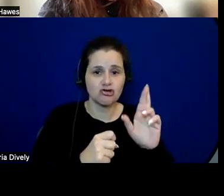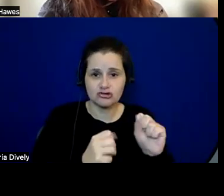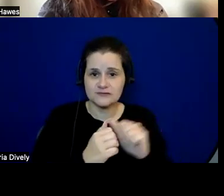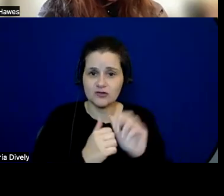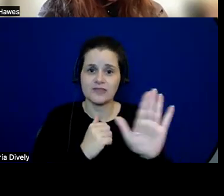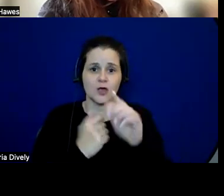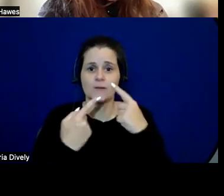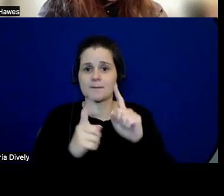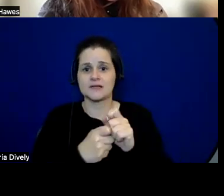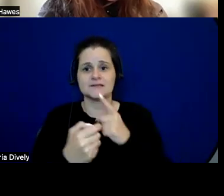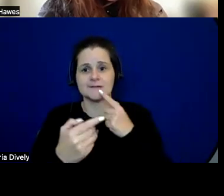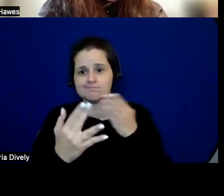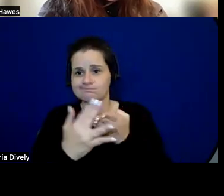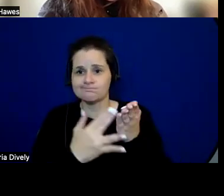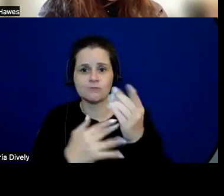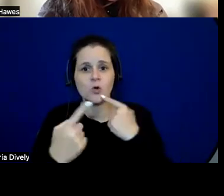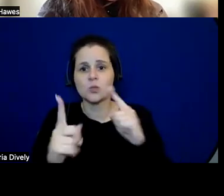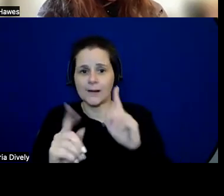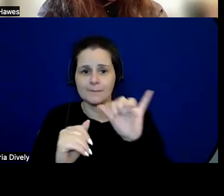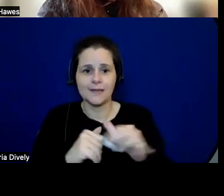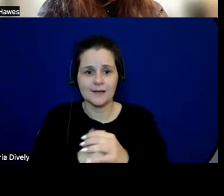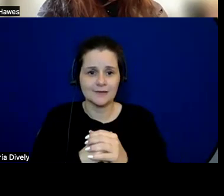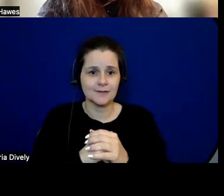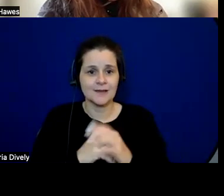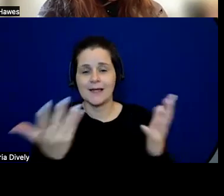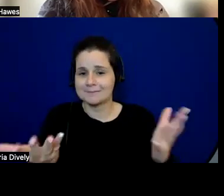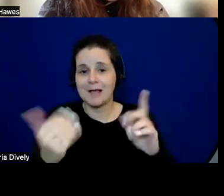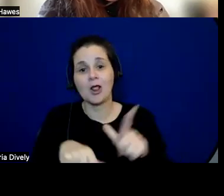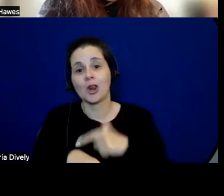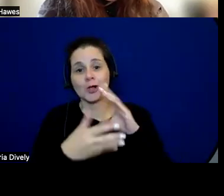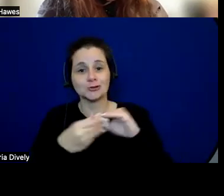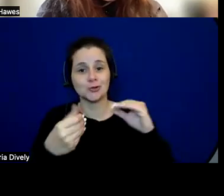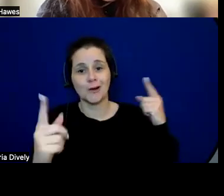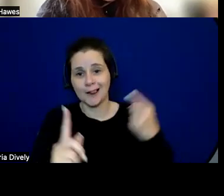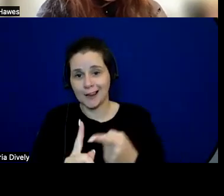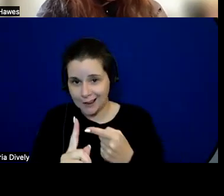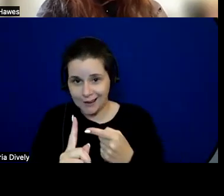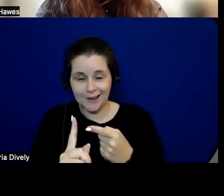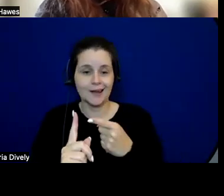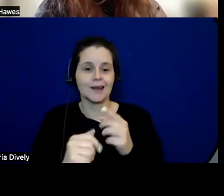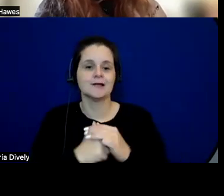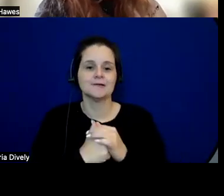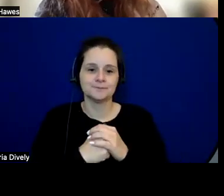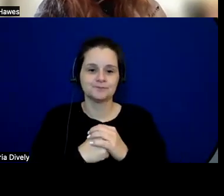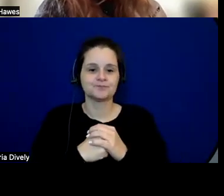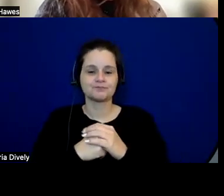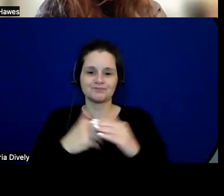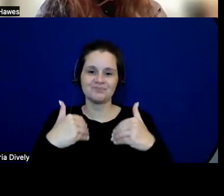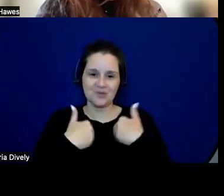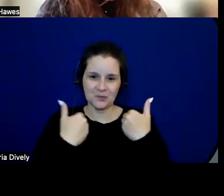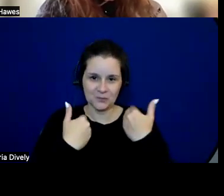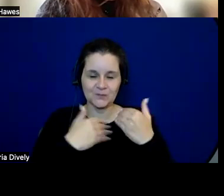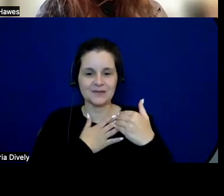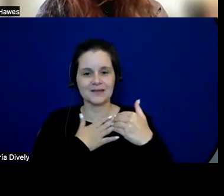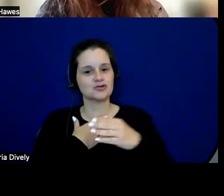they overcame that. So, I mean, long story short, um, youth, it